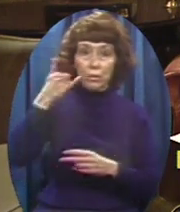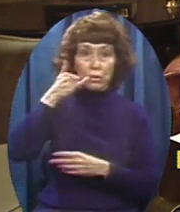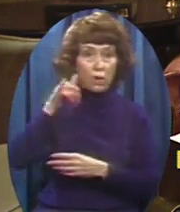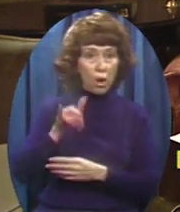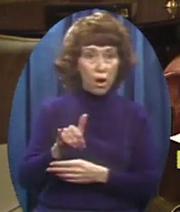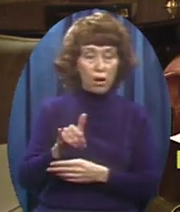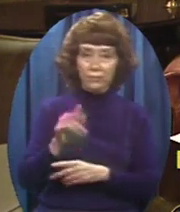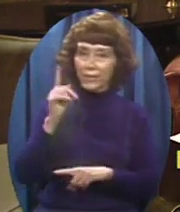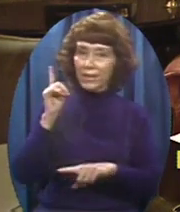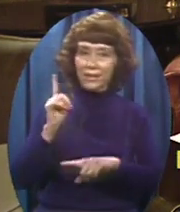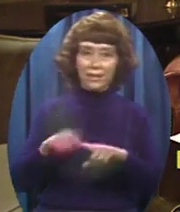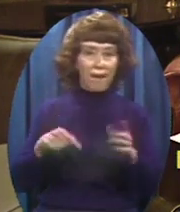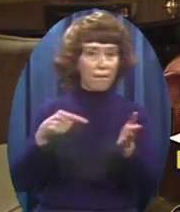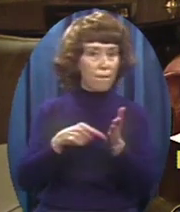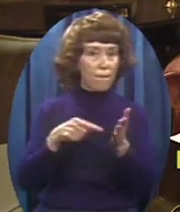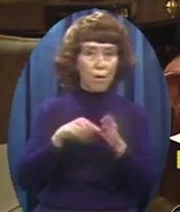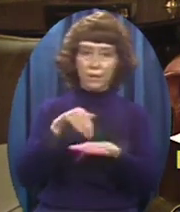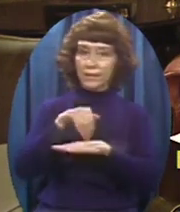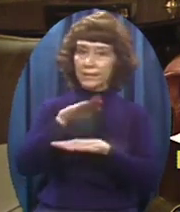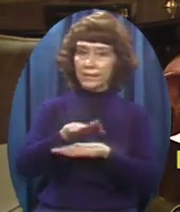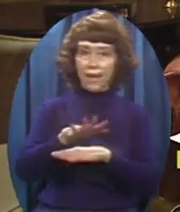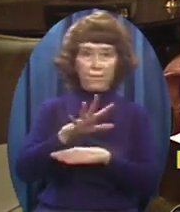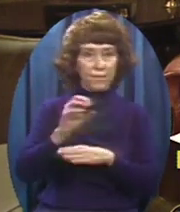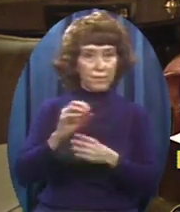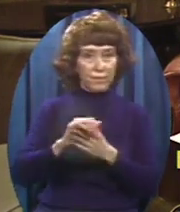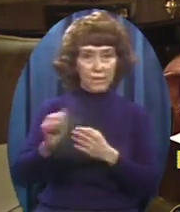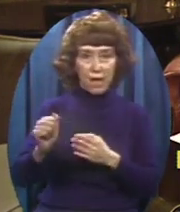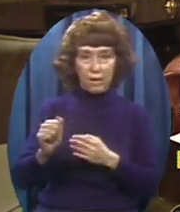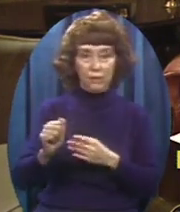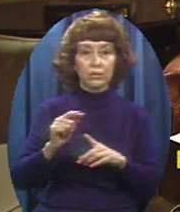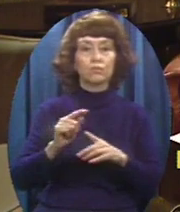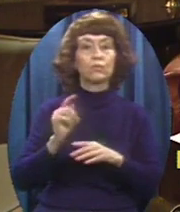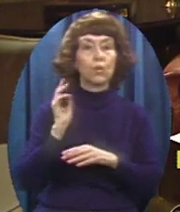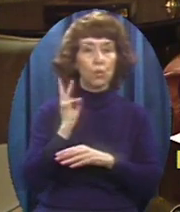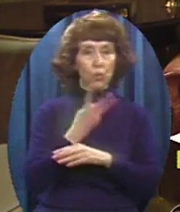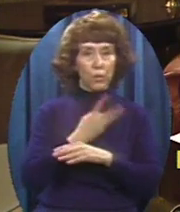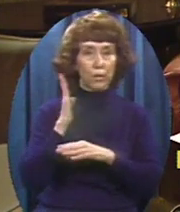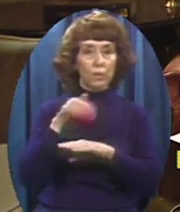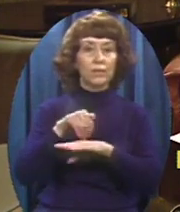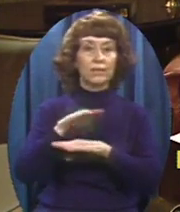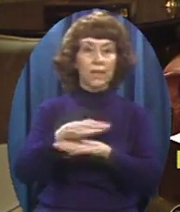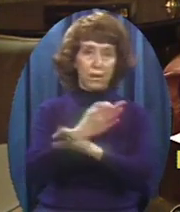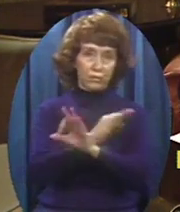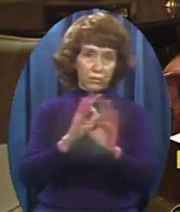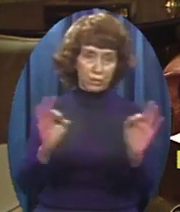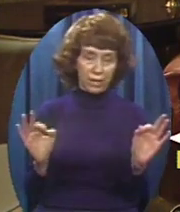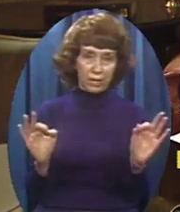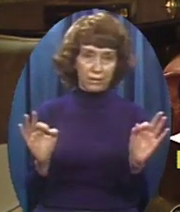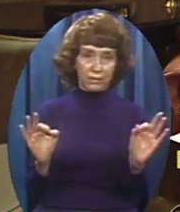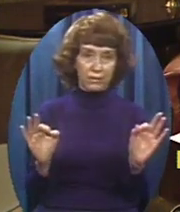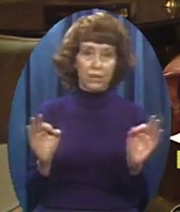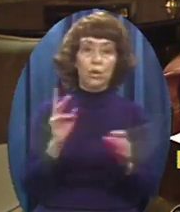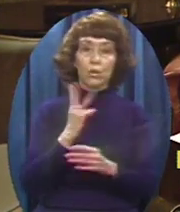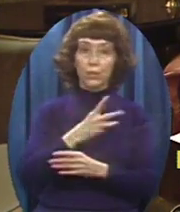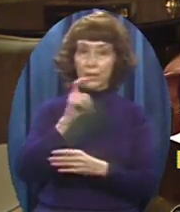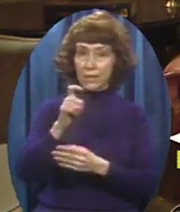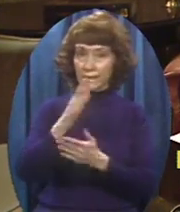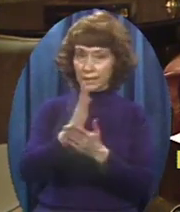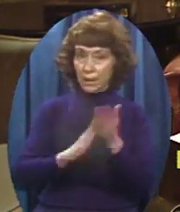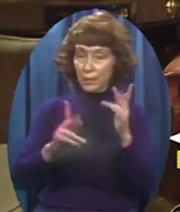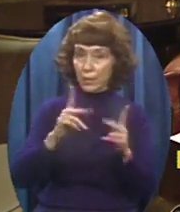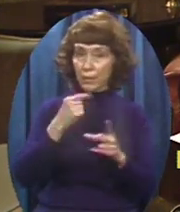cannot afford to send anything or can't send the full $50. We don't turn people down for lack of money. So we need some who will give more,